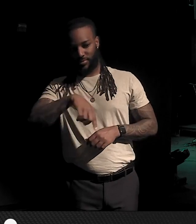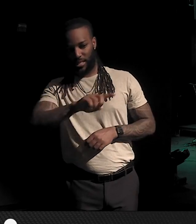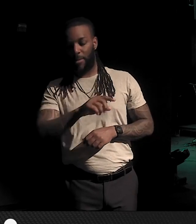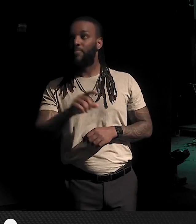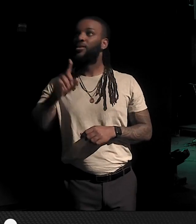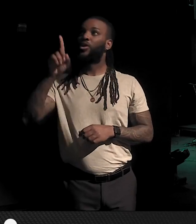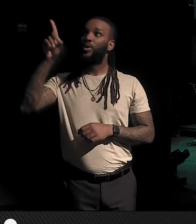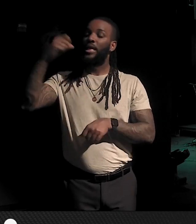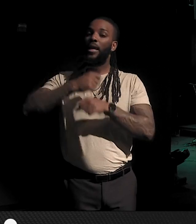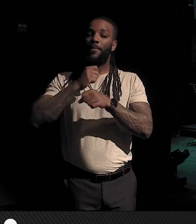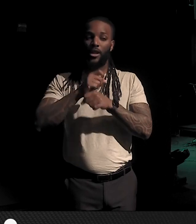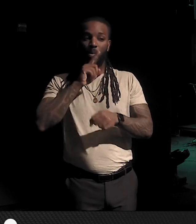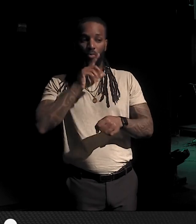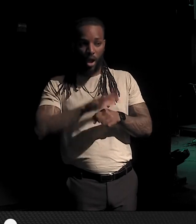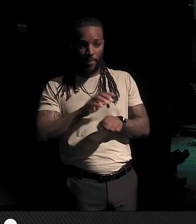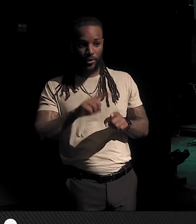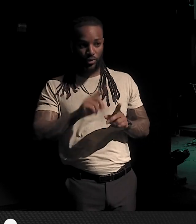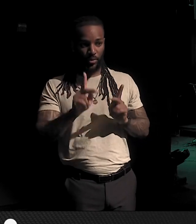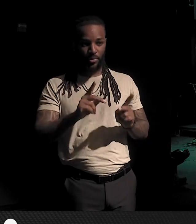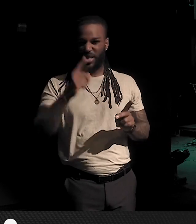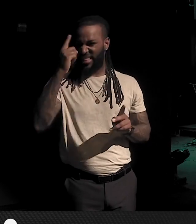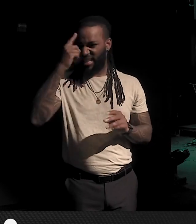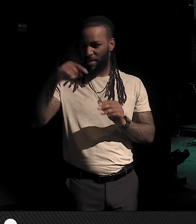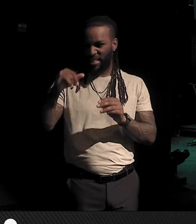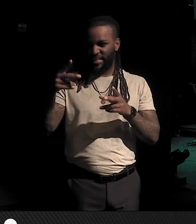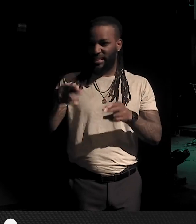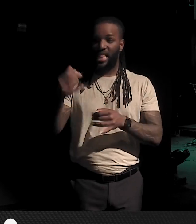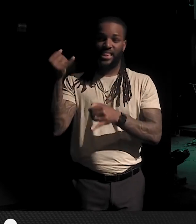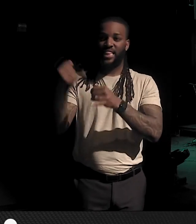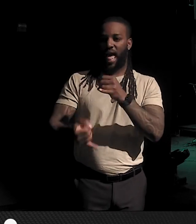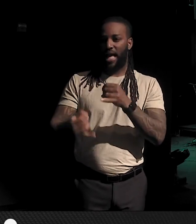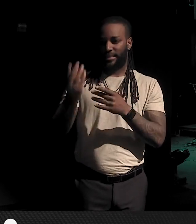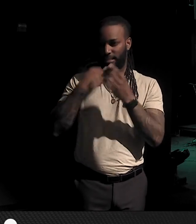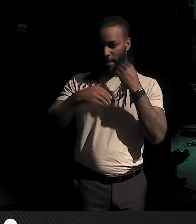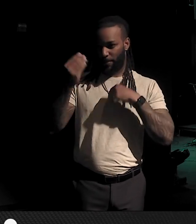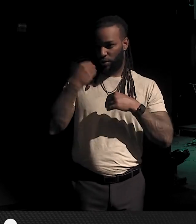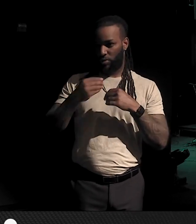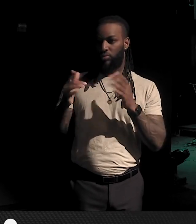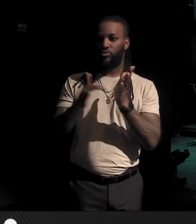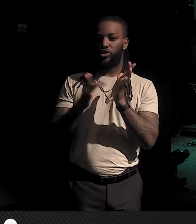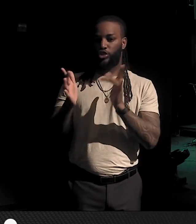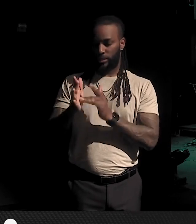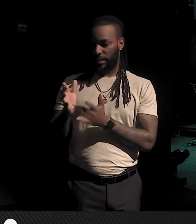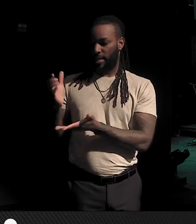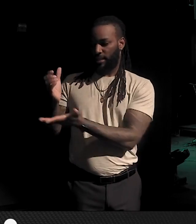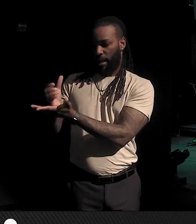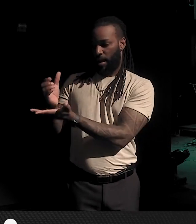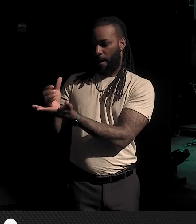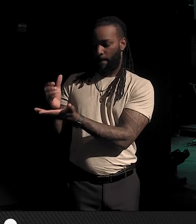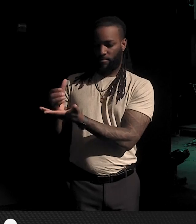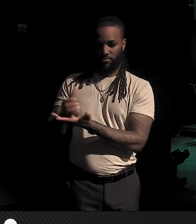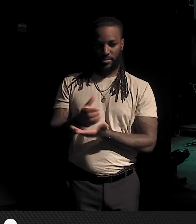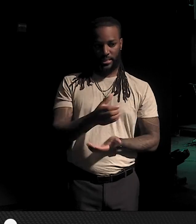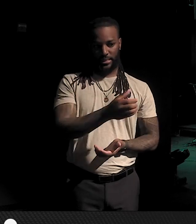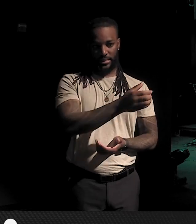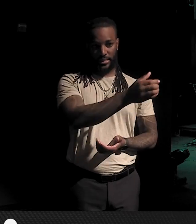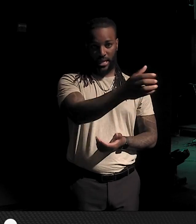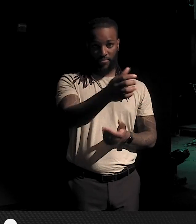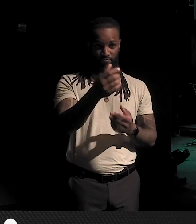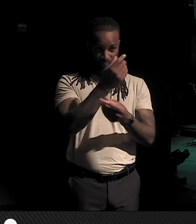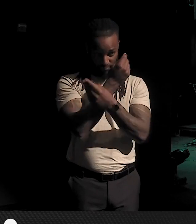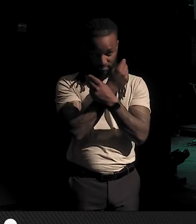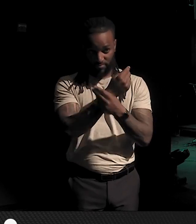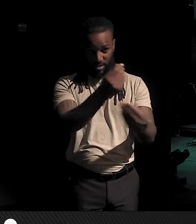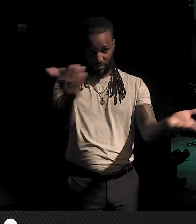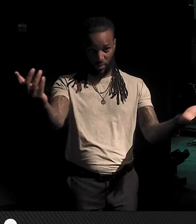her. Think about that scene of the Last Supper when Jesus takes the cup and he says to everyone